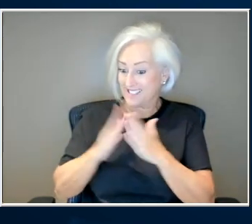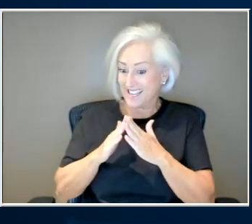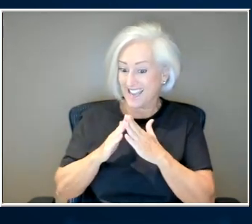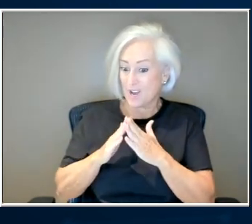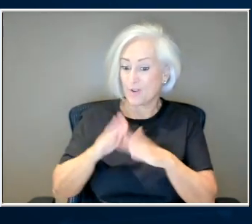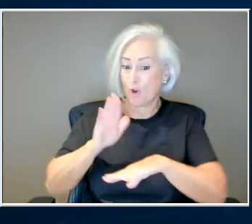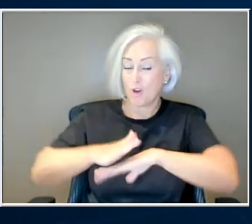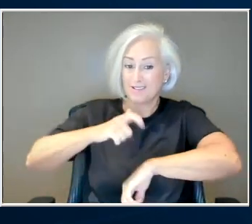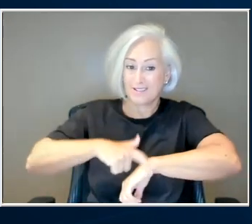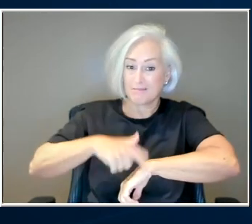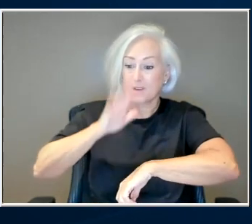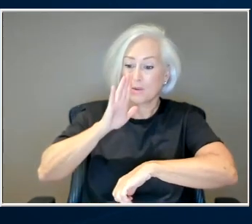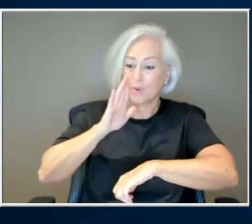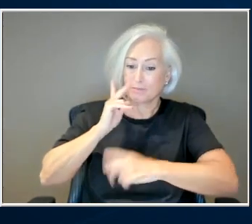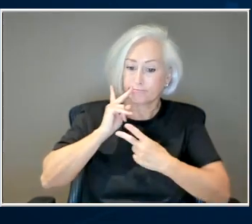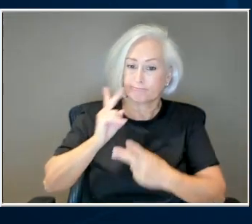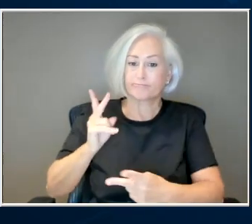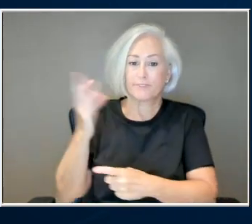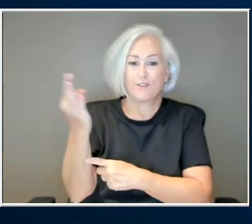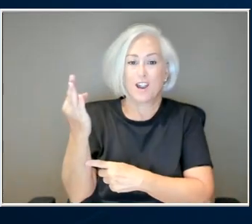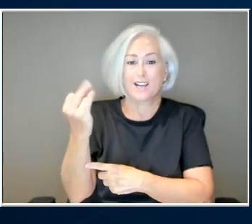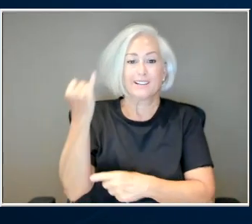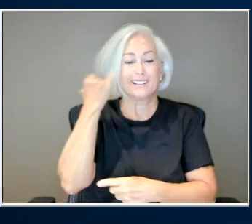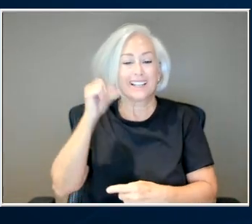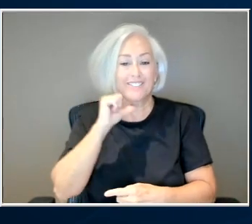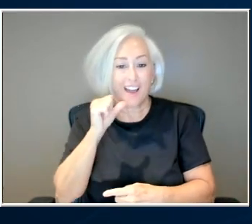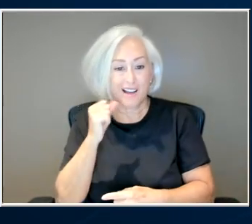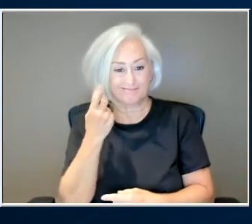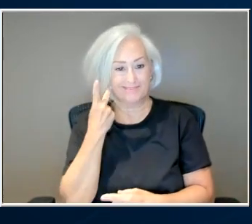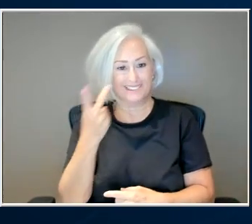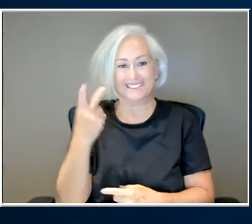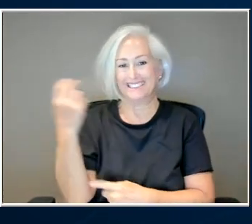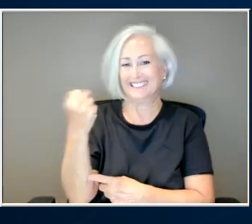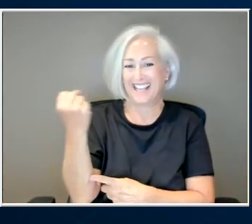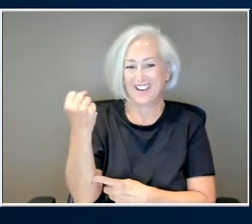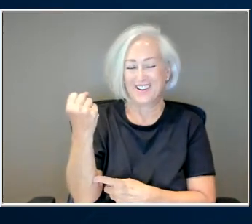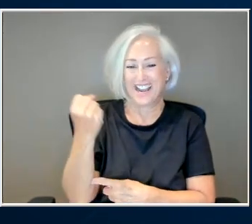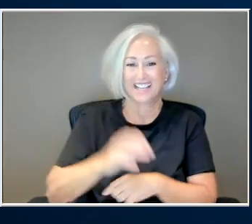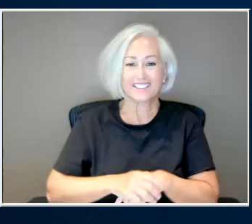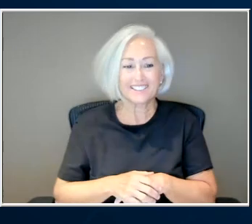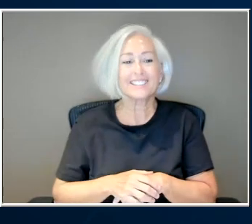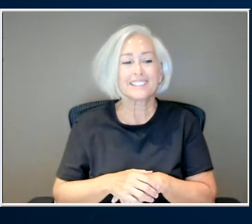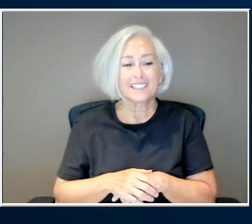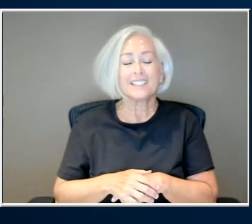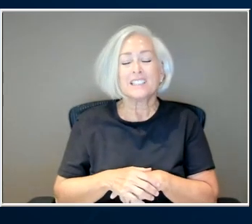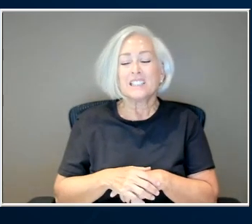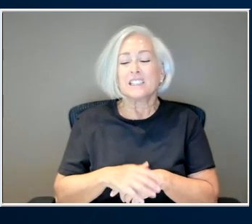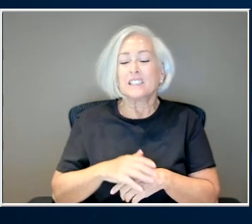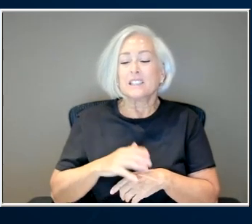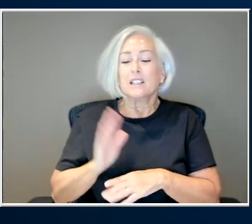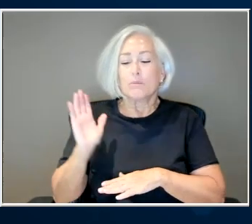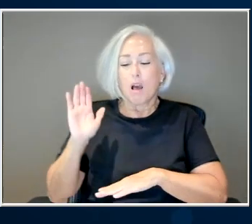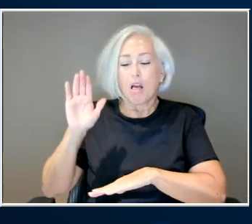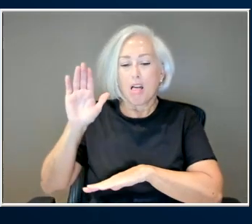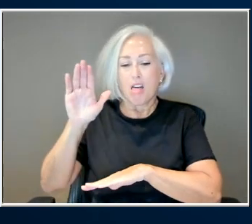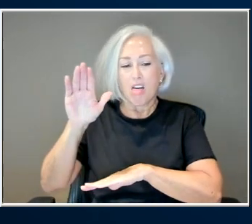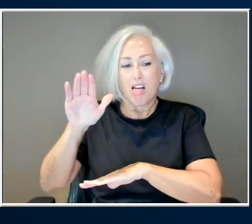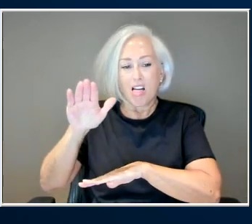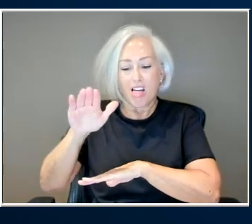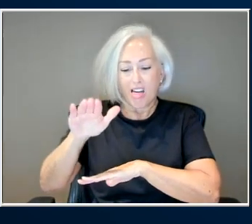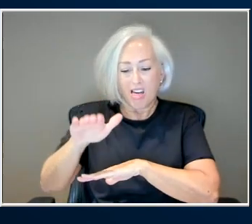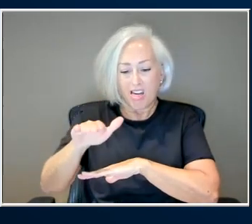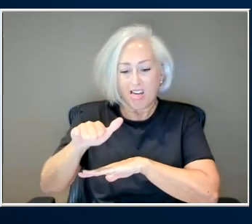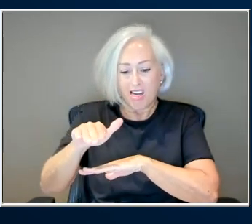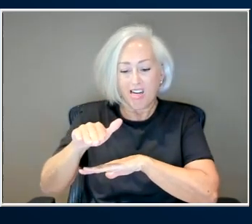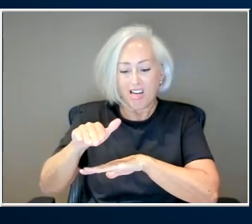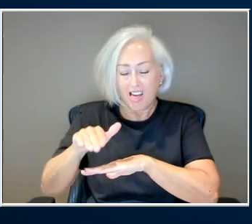If not, we'll see you on Saturday. And it was getting kind of later in the day, but the closer we got, I just thought, I have to